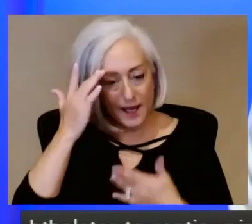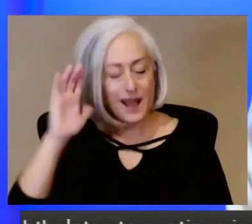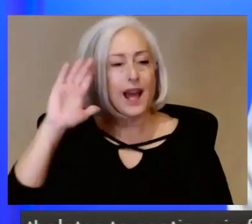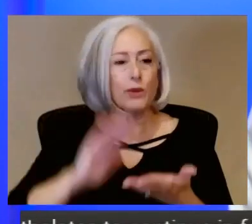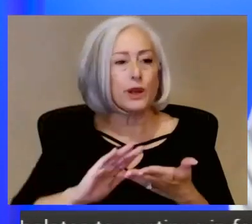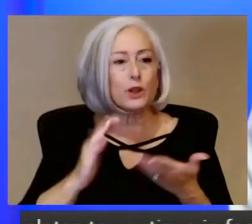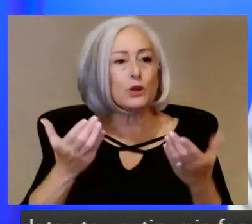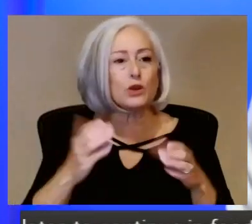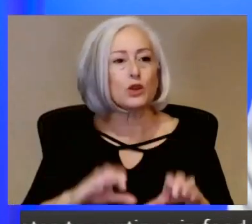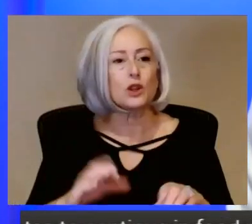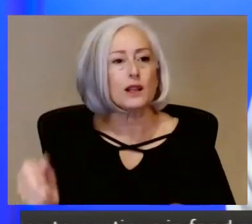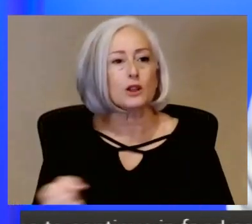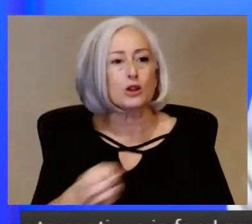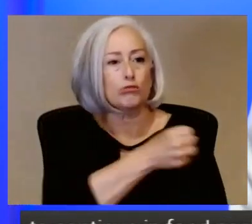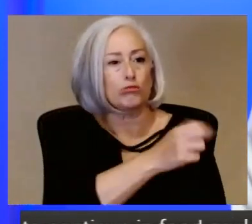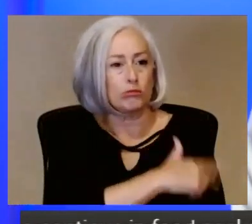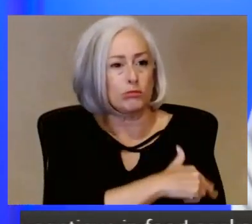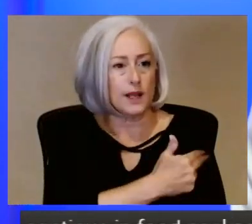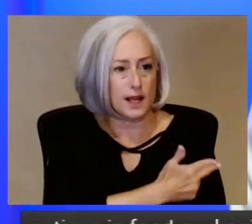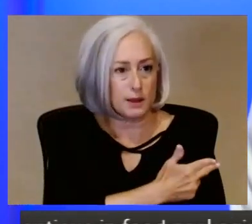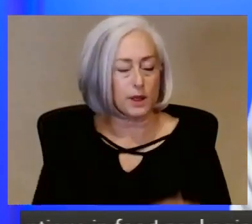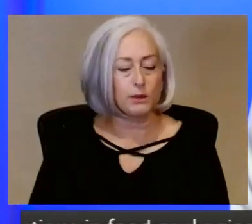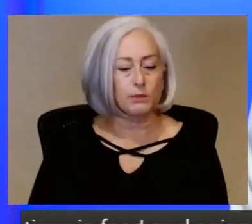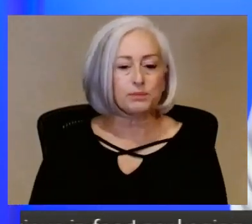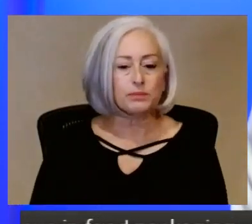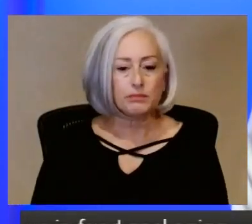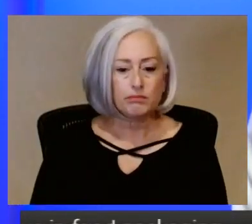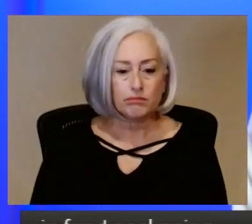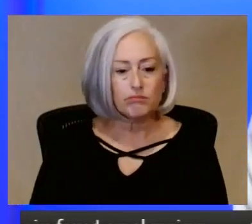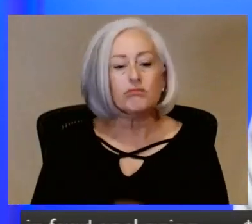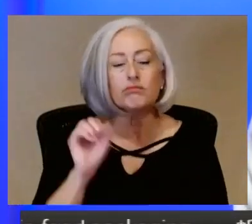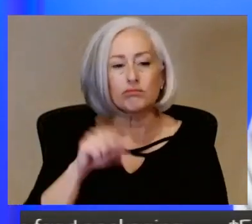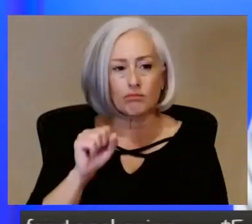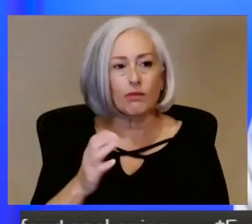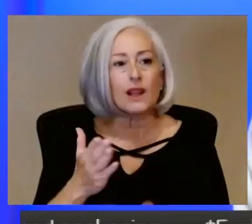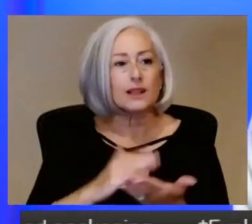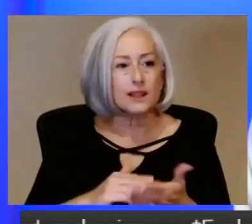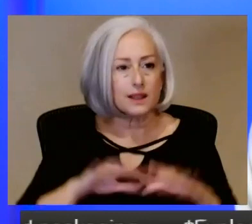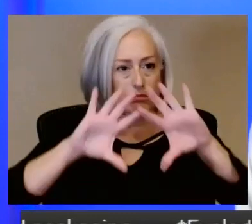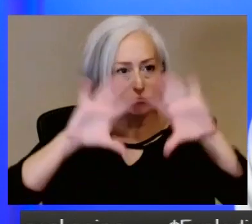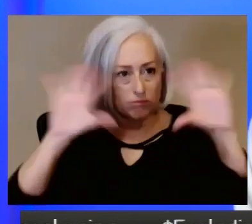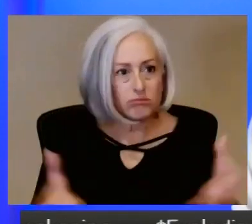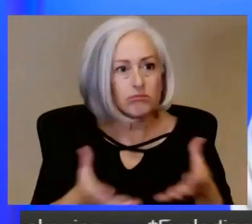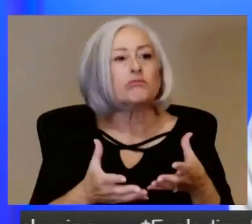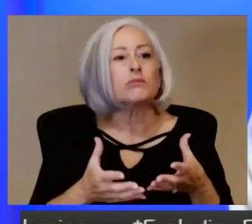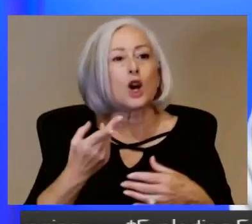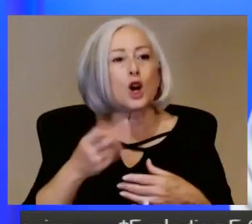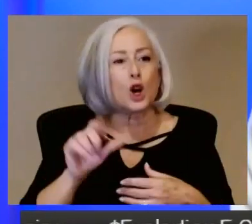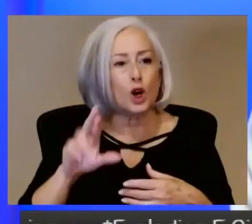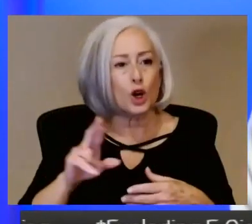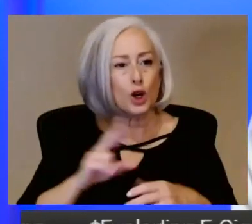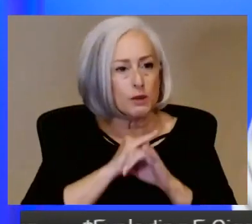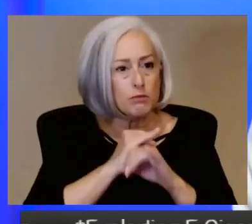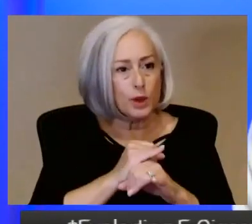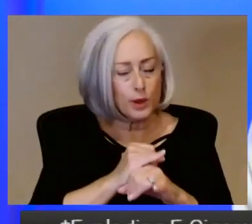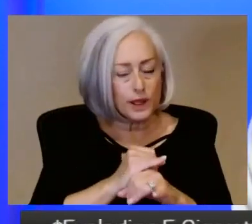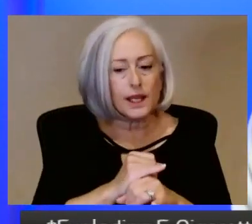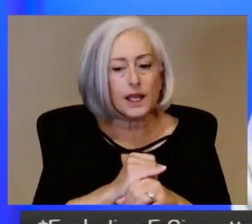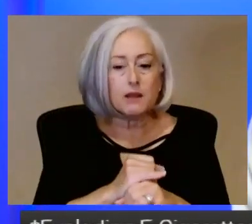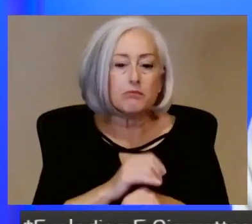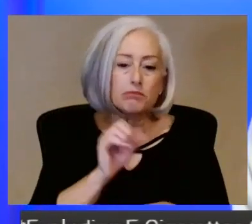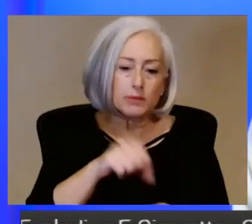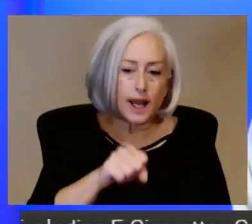it has to do, yes, with some sort of herd immunity and population immunity, but really what it's going to be important